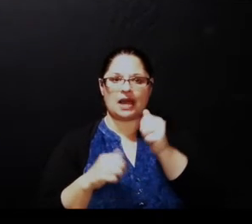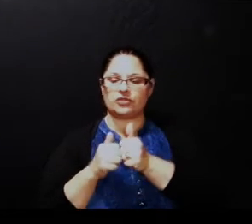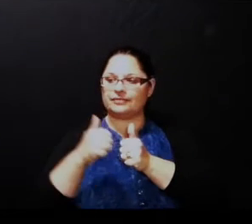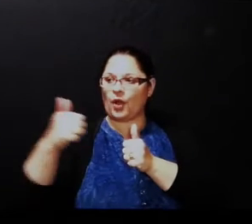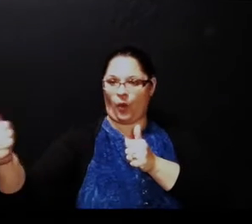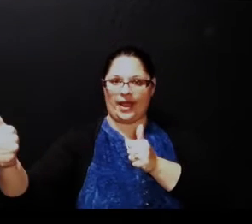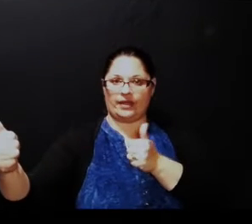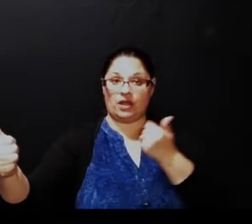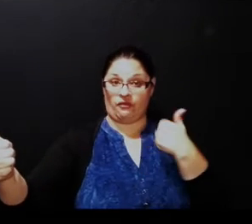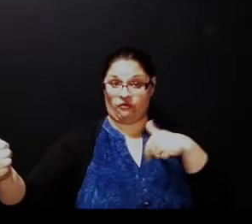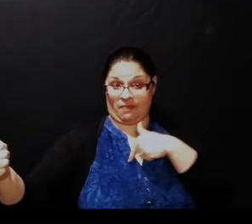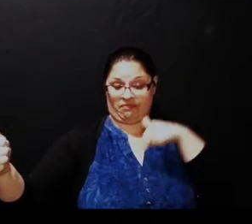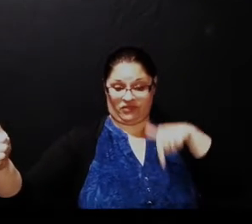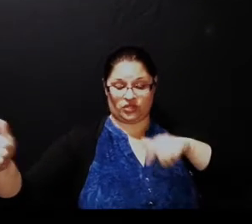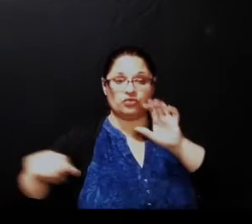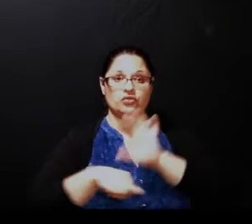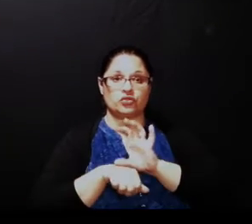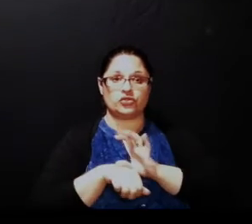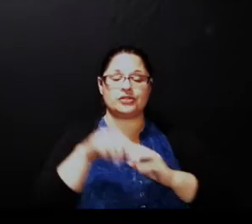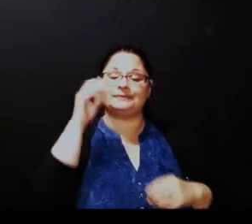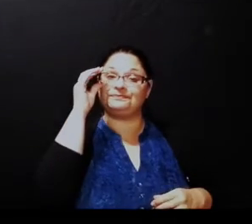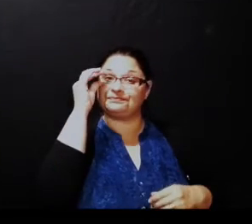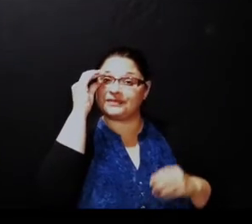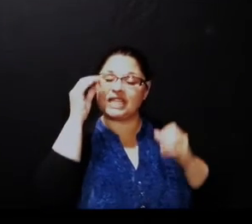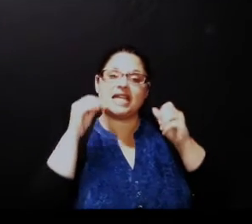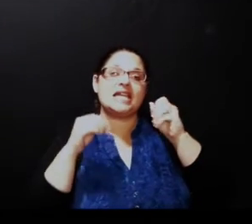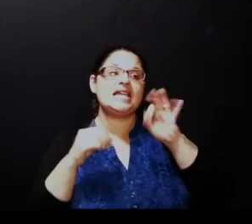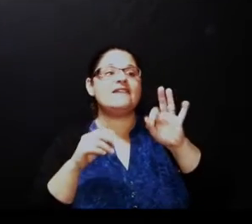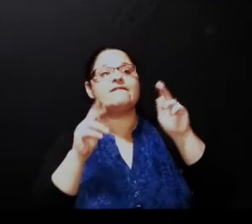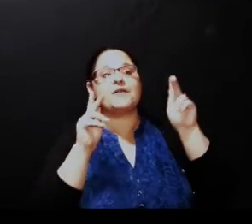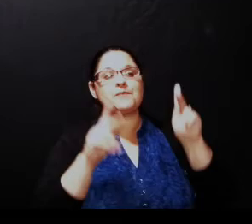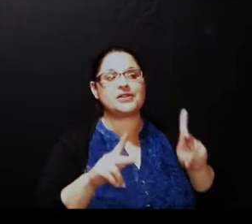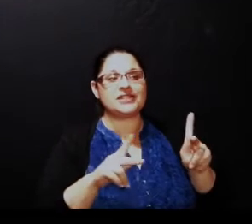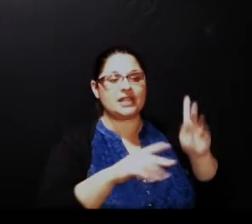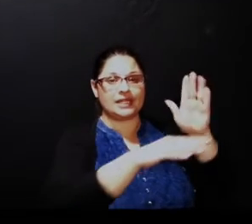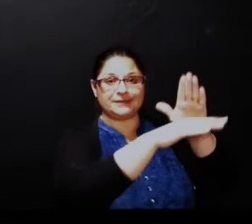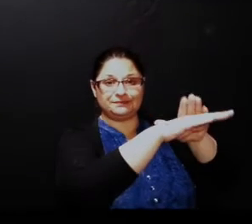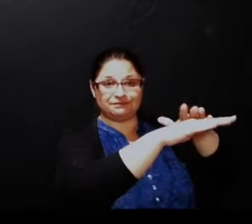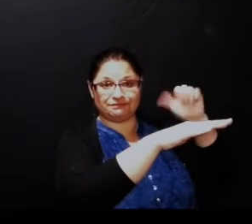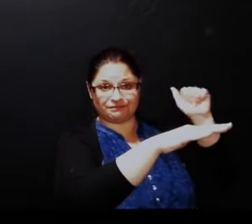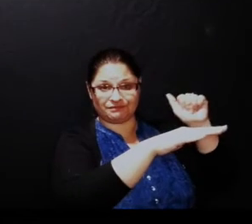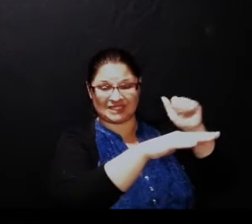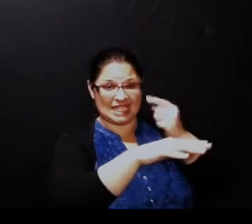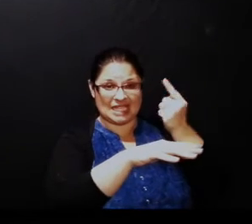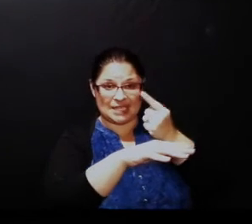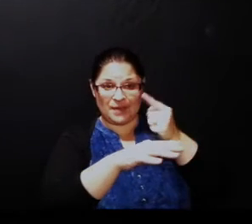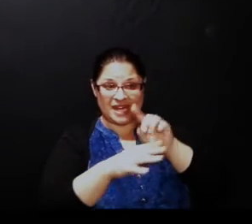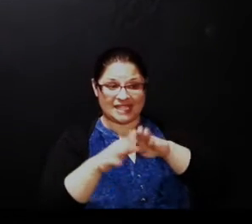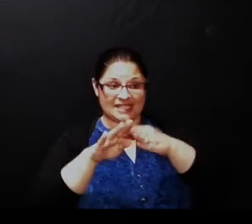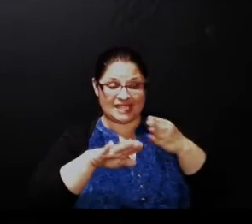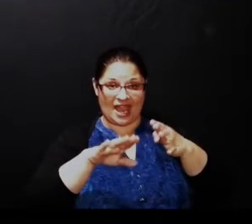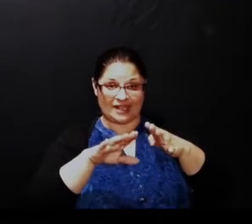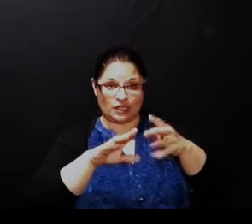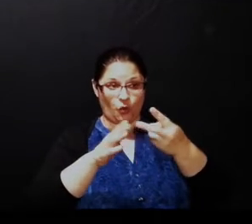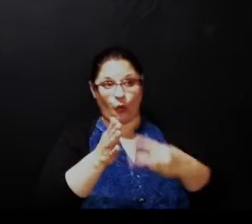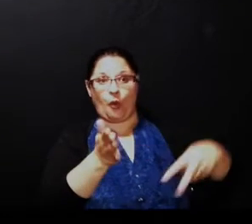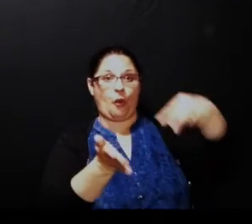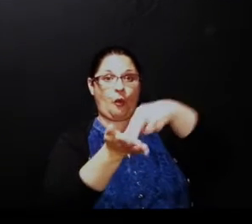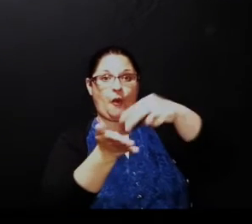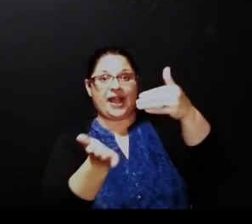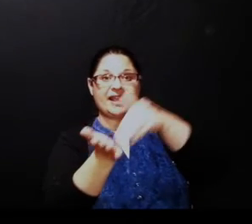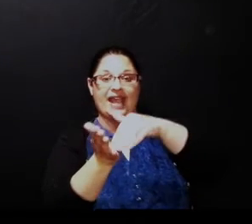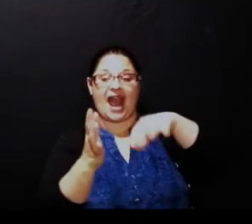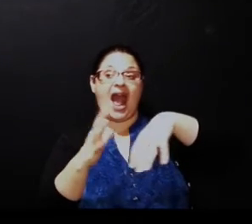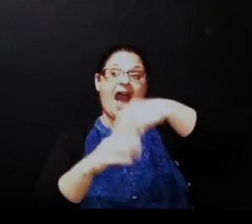dead at the Amherst Cemetery, the early service and the later service could not have contained all the people who would have been